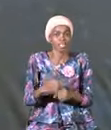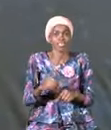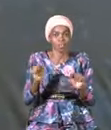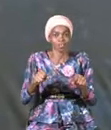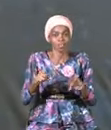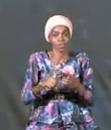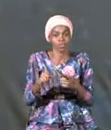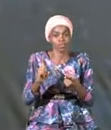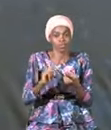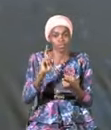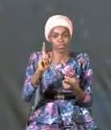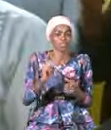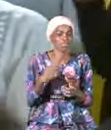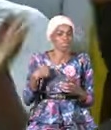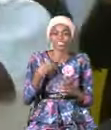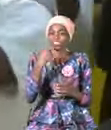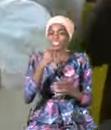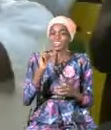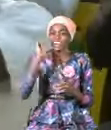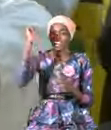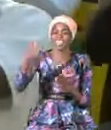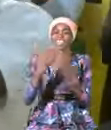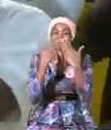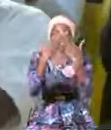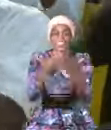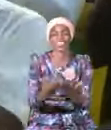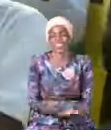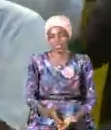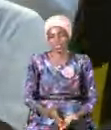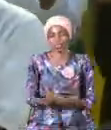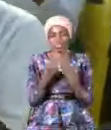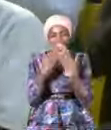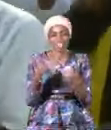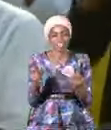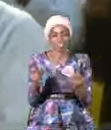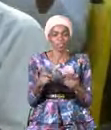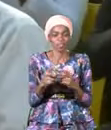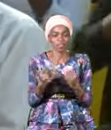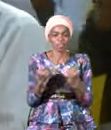achieve that. We'll talk later. Thank you. Thank you very much.